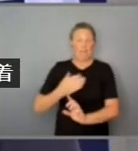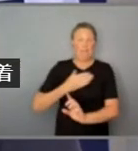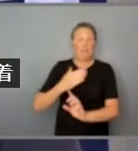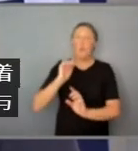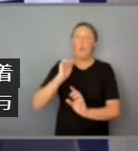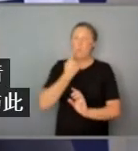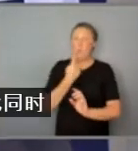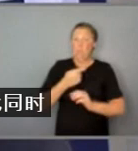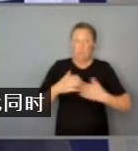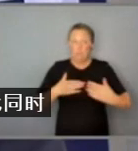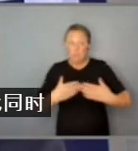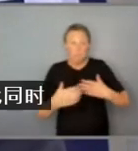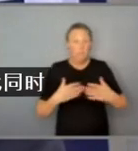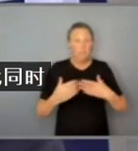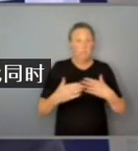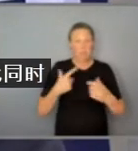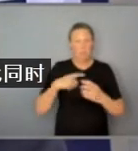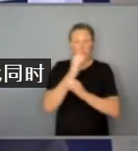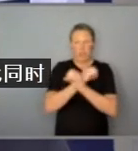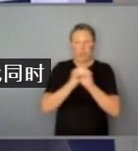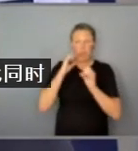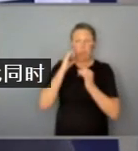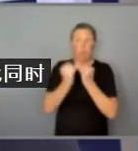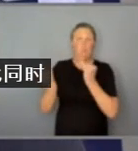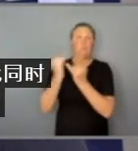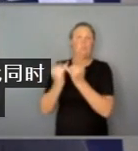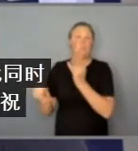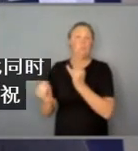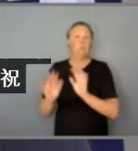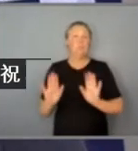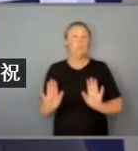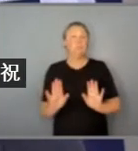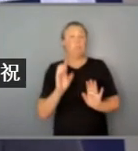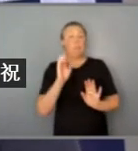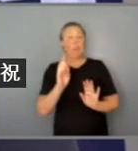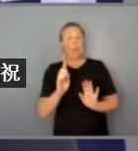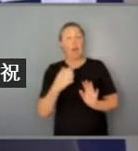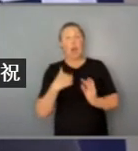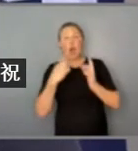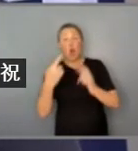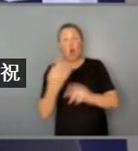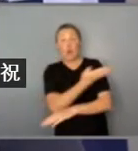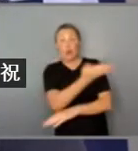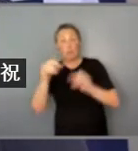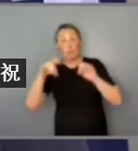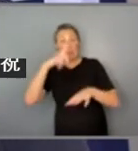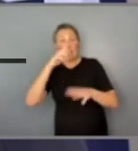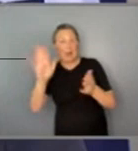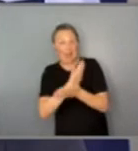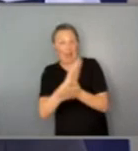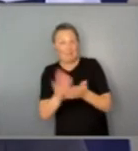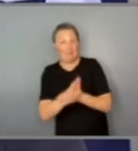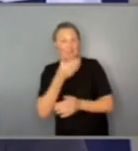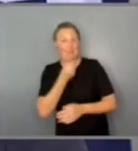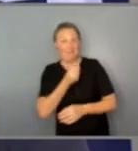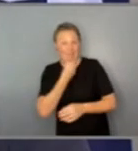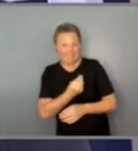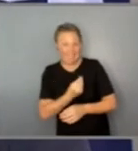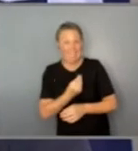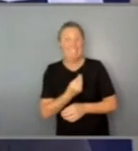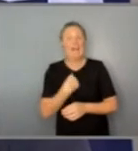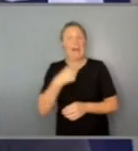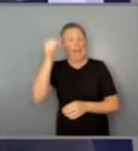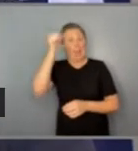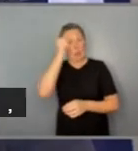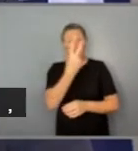Omicron rise. But in the meantime, can I say to all Australians, I wish you a very Merry Christmas. This has been an incredibly tough year for